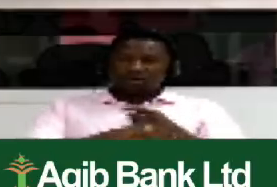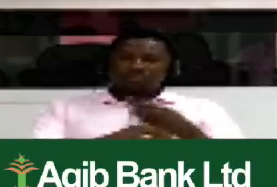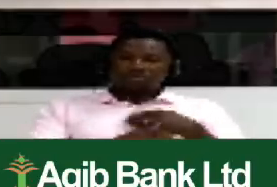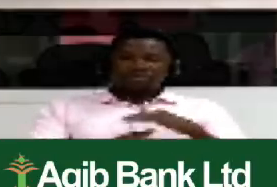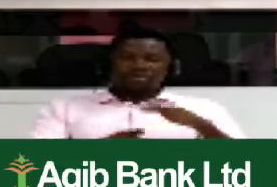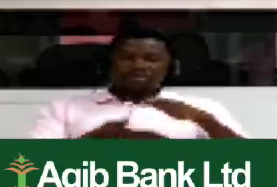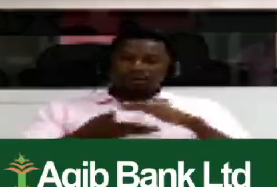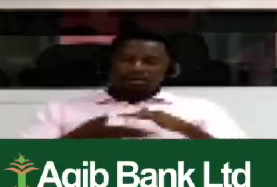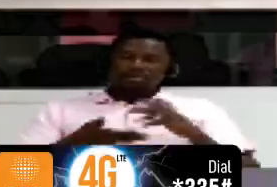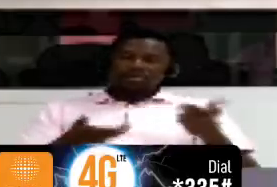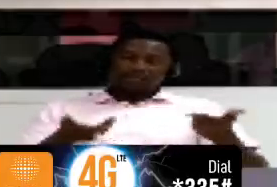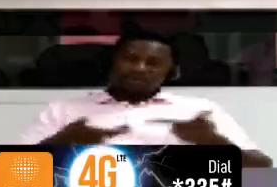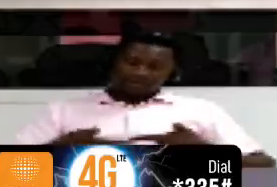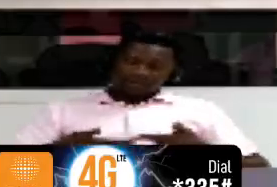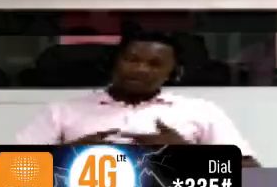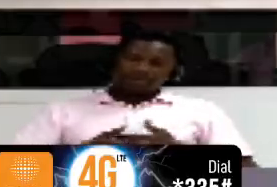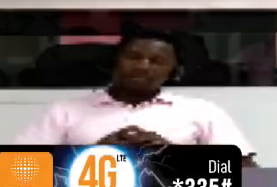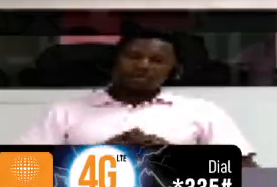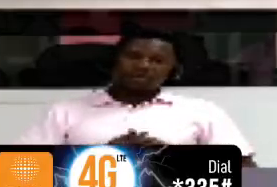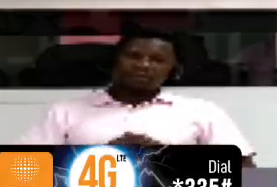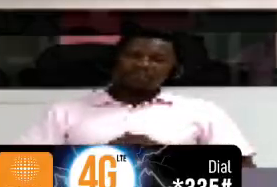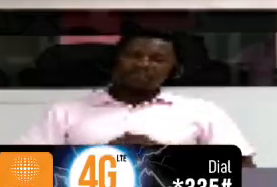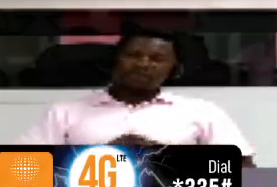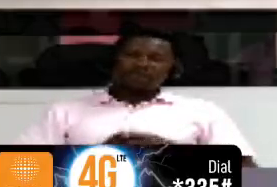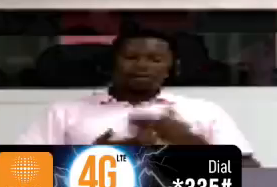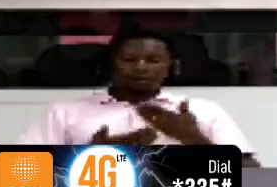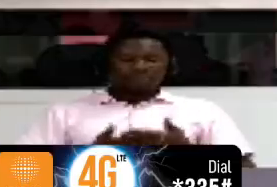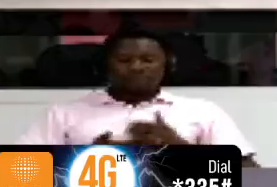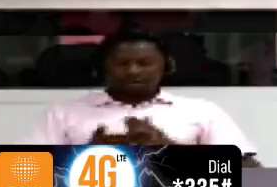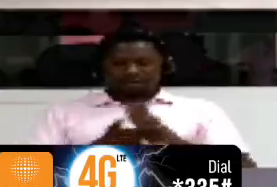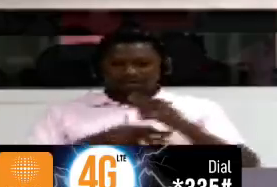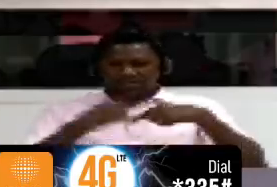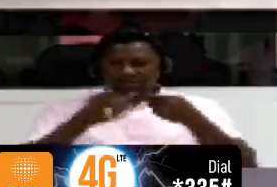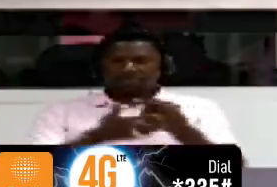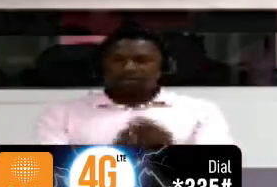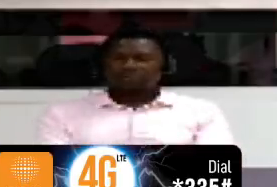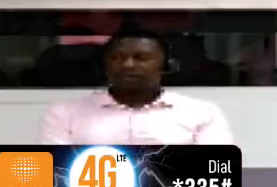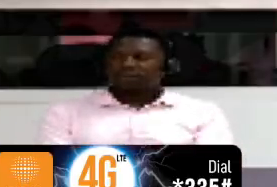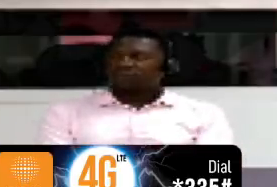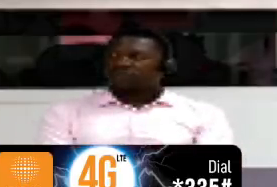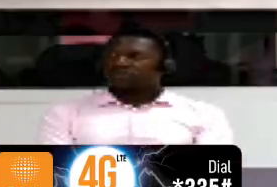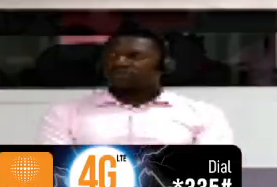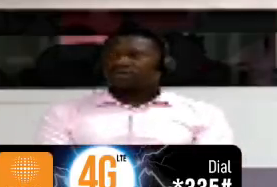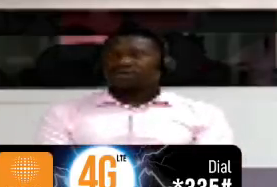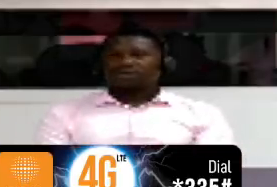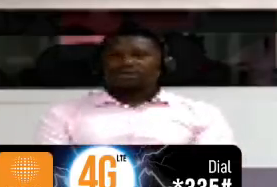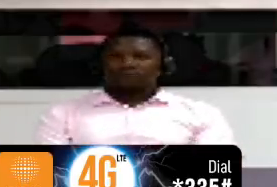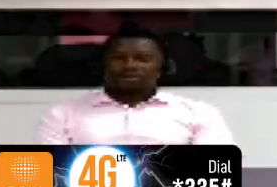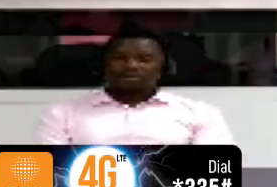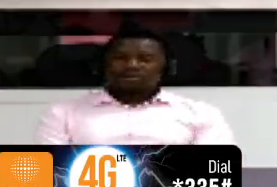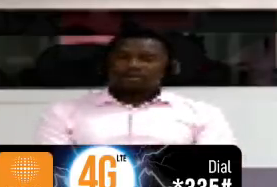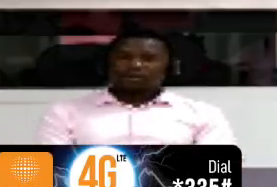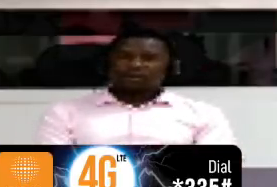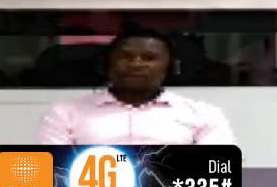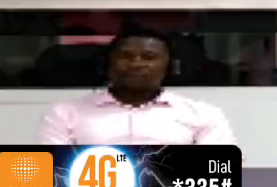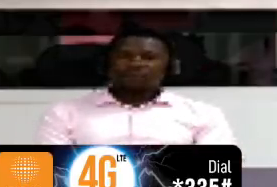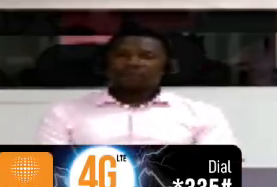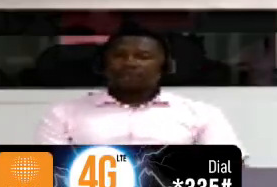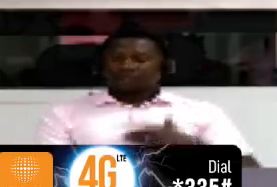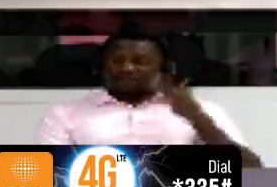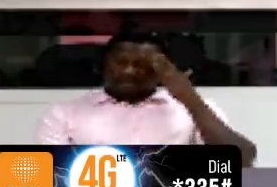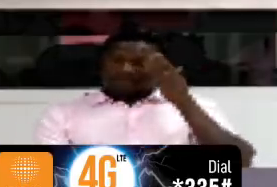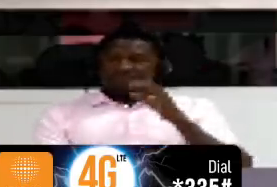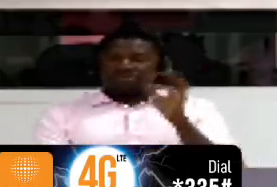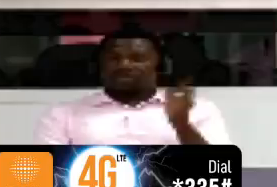invited. Fine. Okay, please proceed. I think we are very